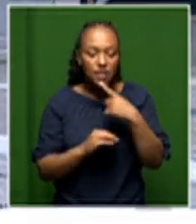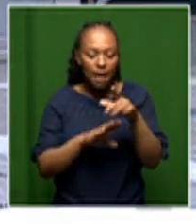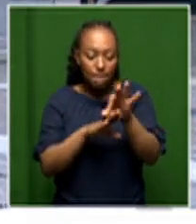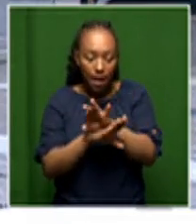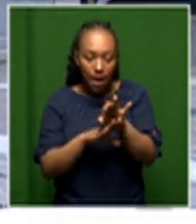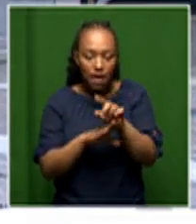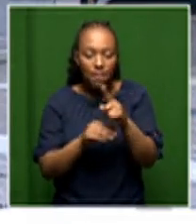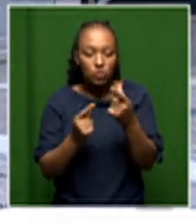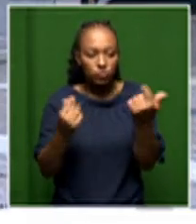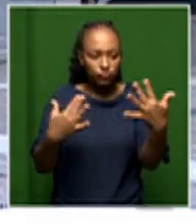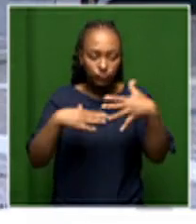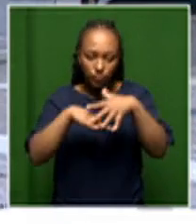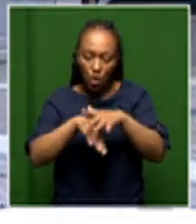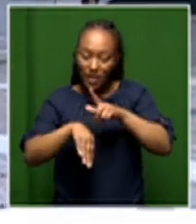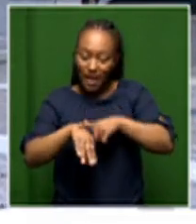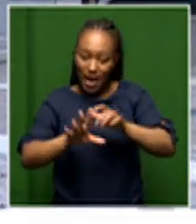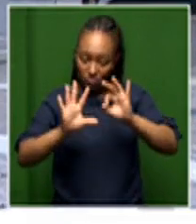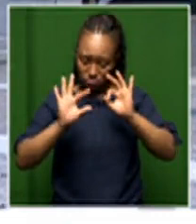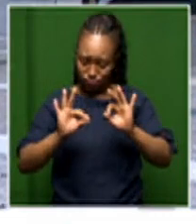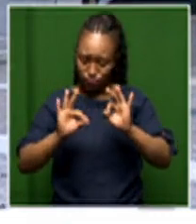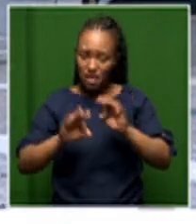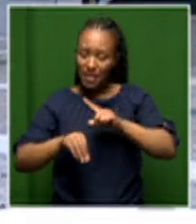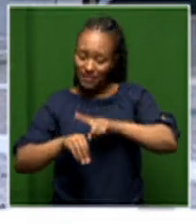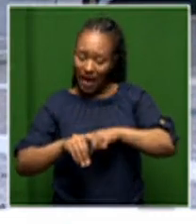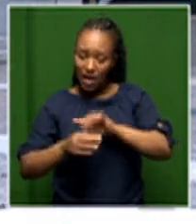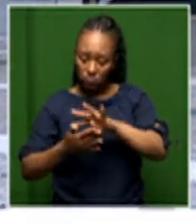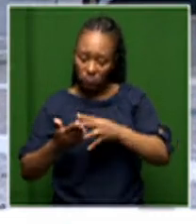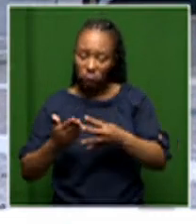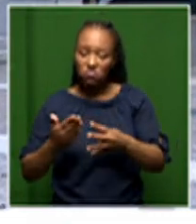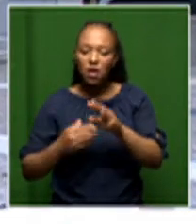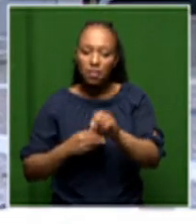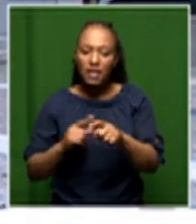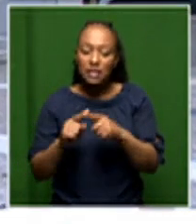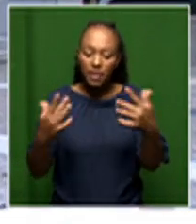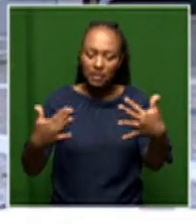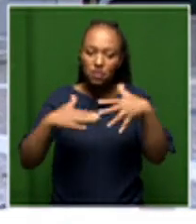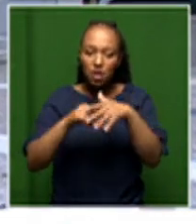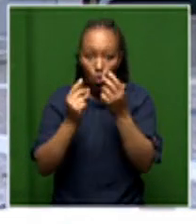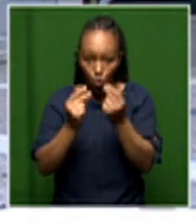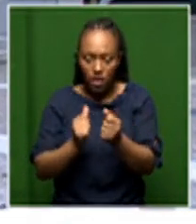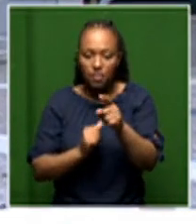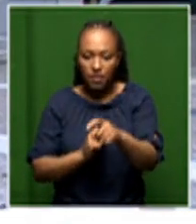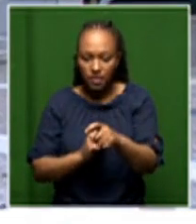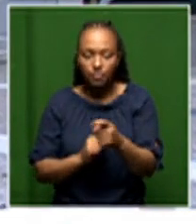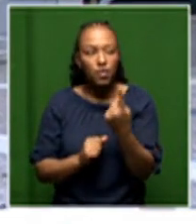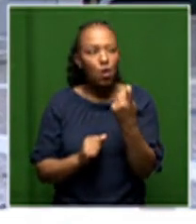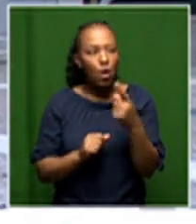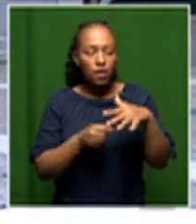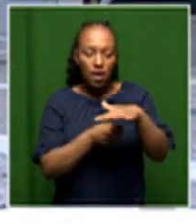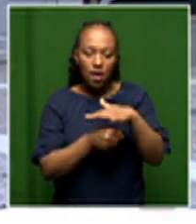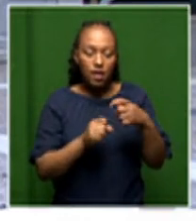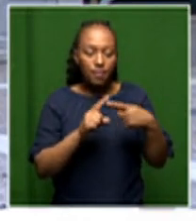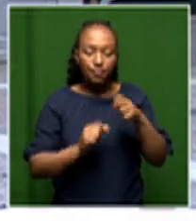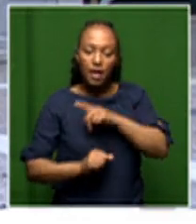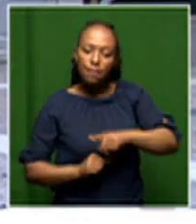to be executed timeously. There need to be timelines and they need to be executed very quickly. One of the areas that